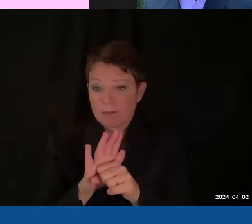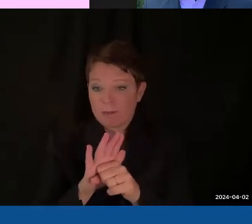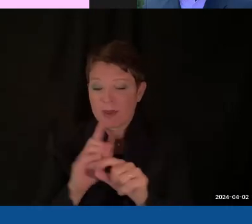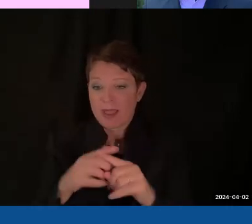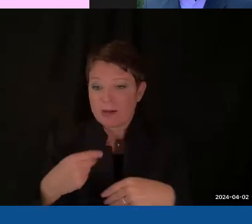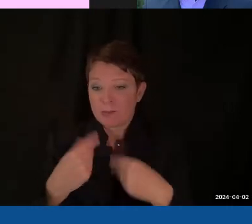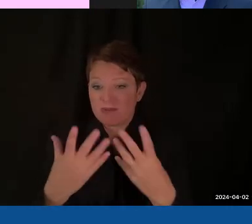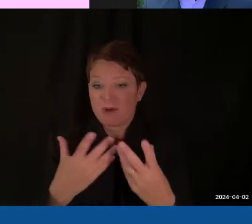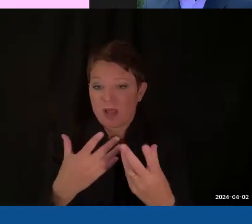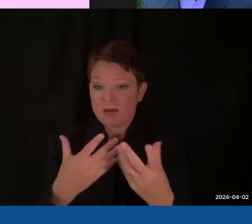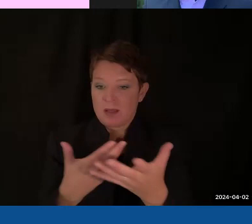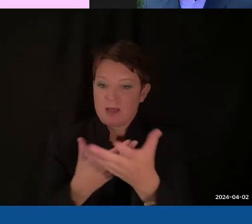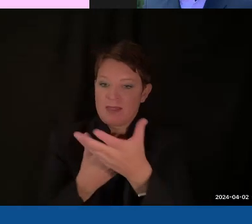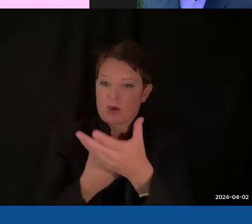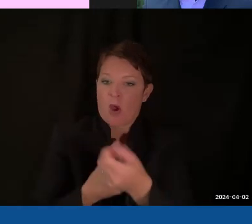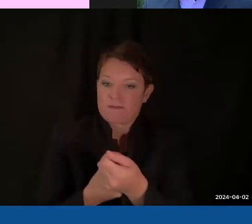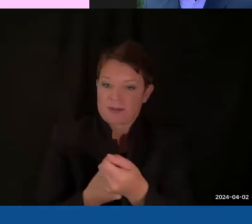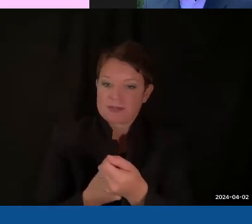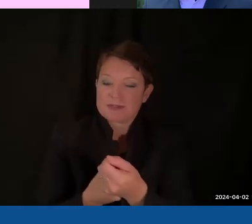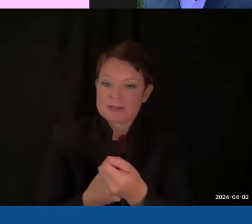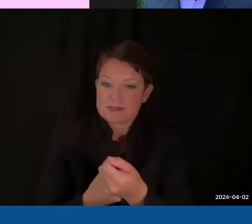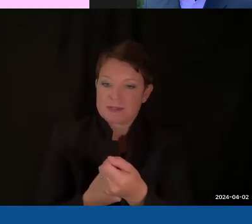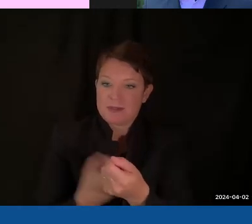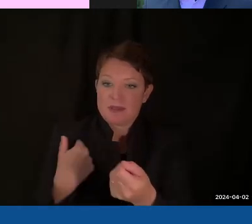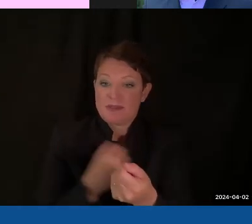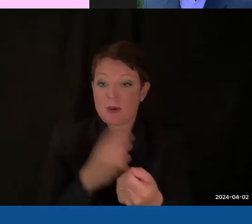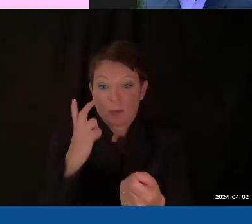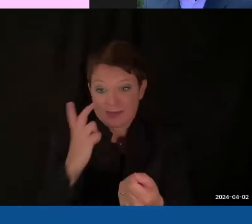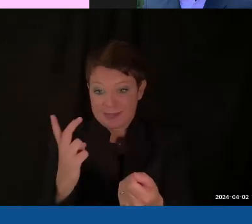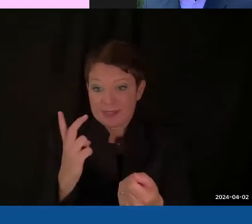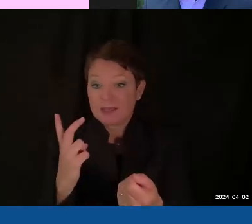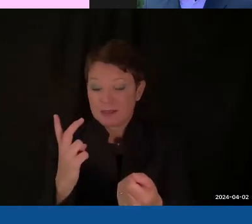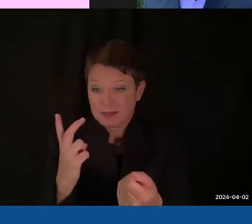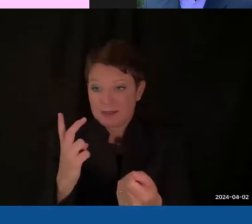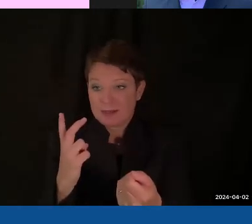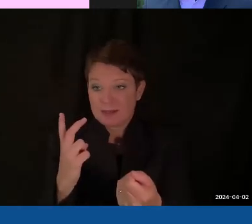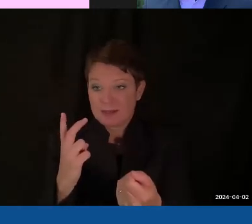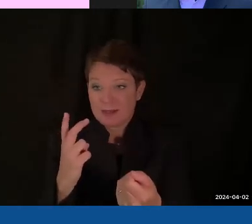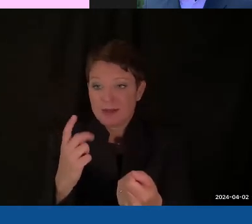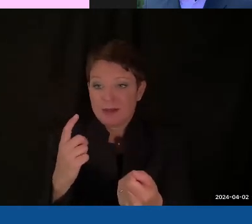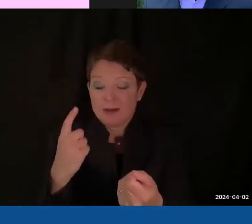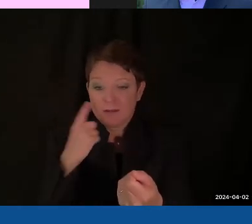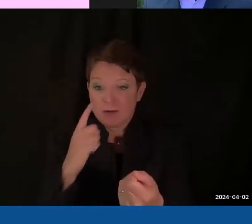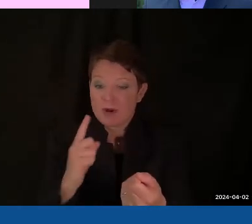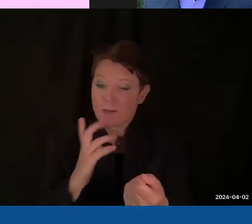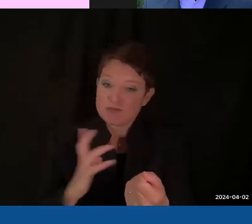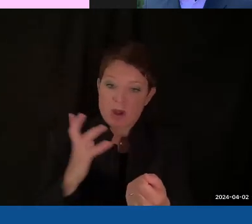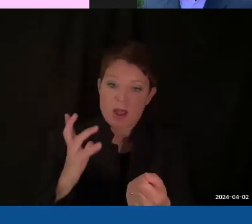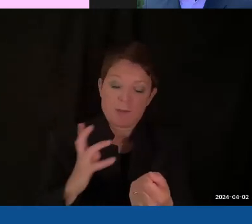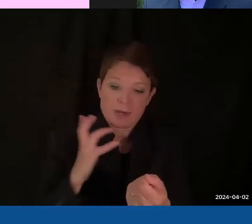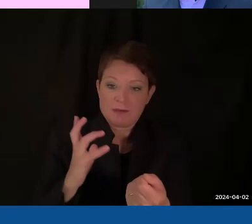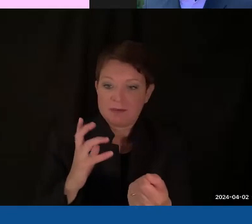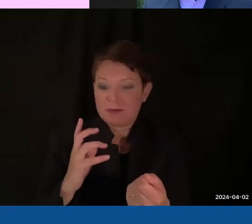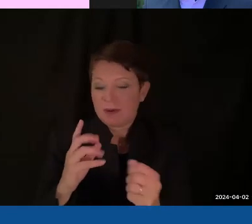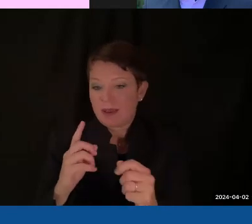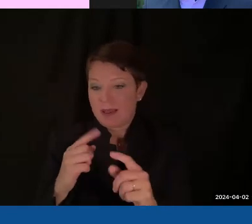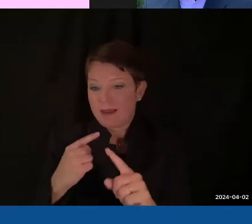provide the confidence that we seek for, a prominent and effective,